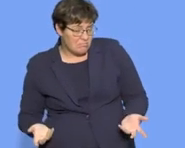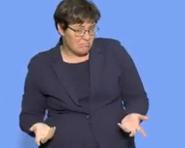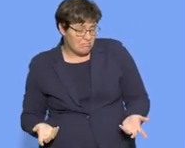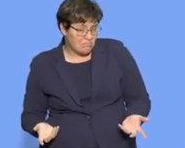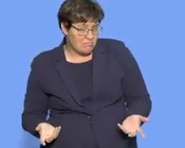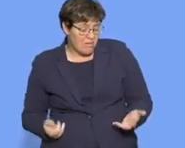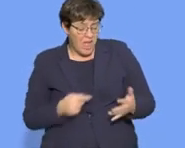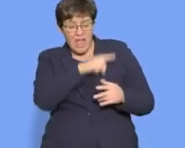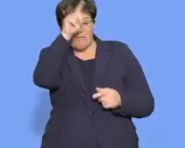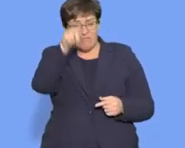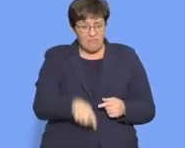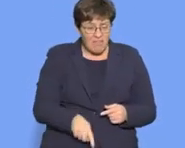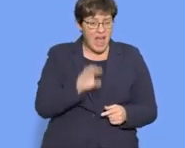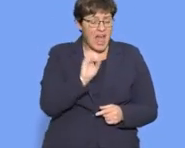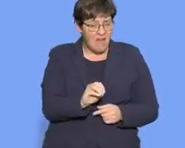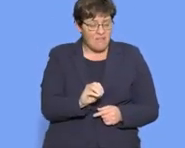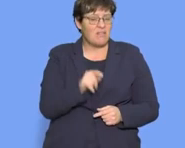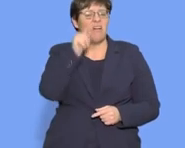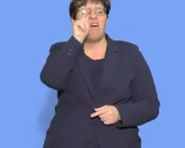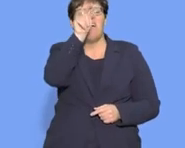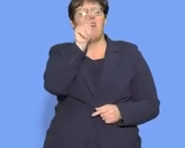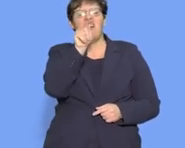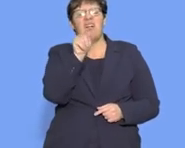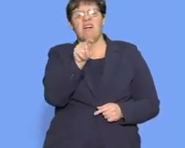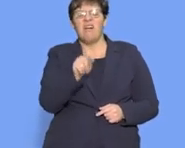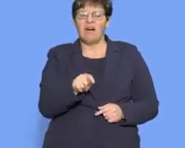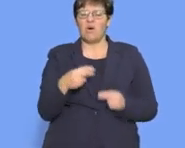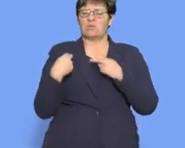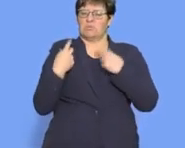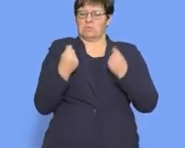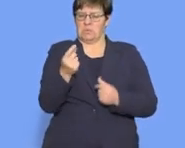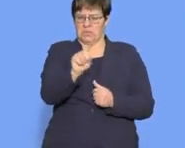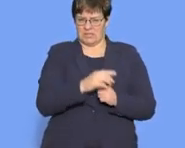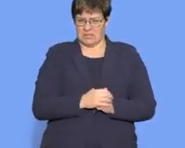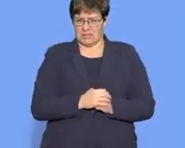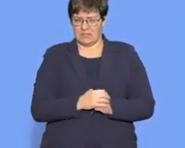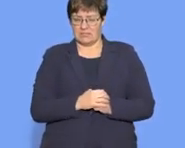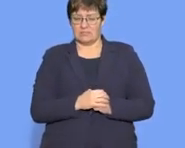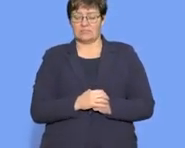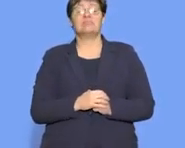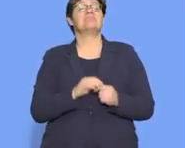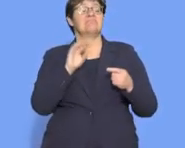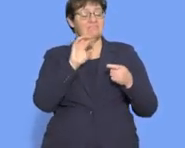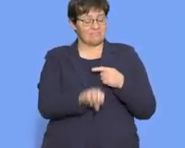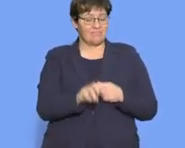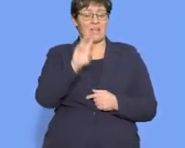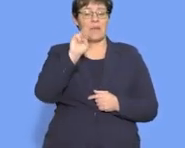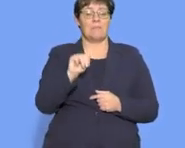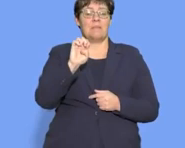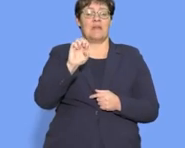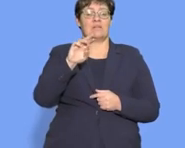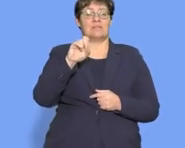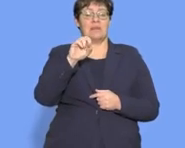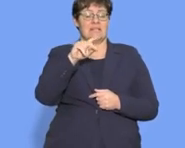if so, what do these cells actually do? We would find